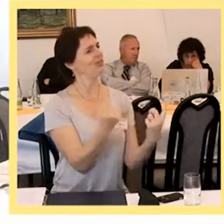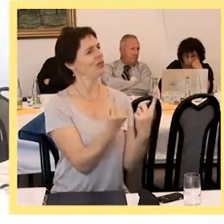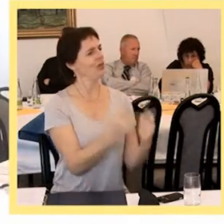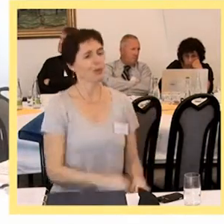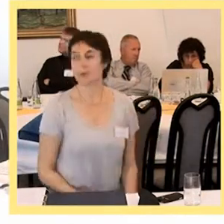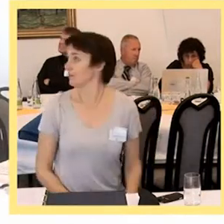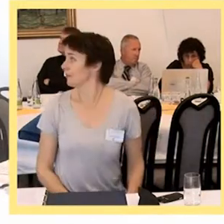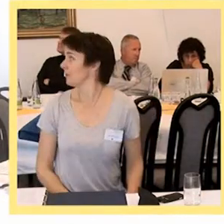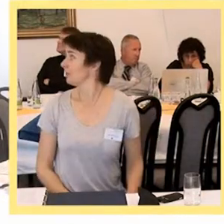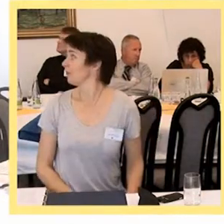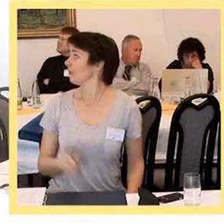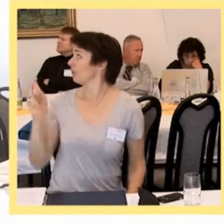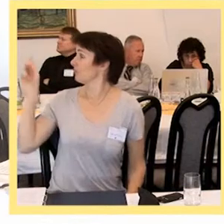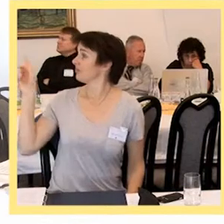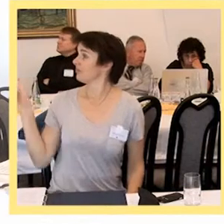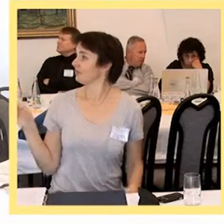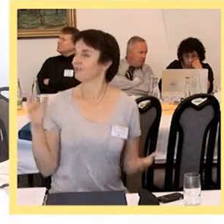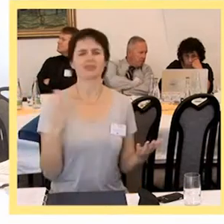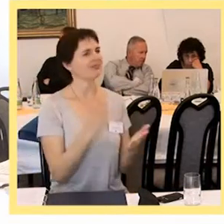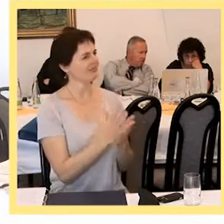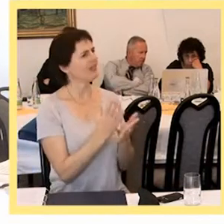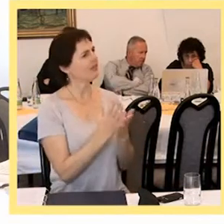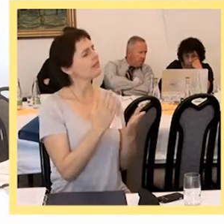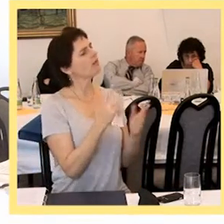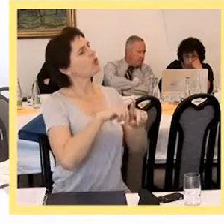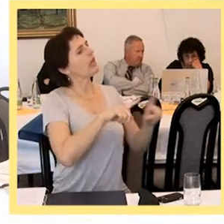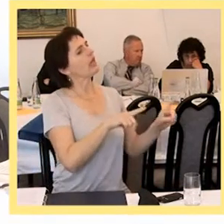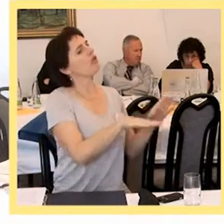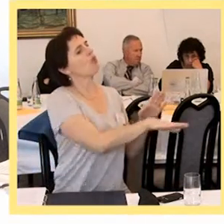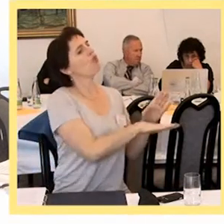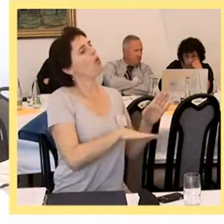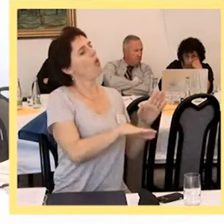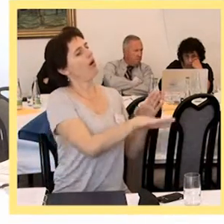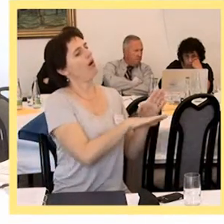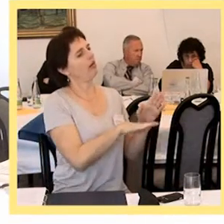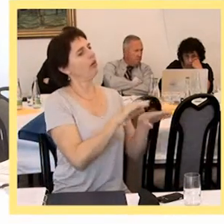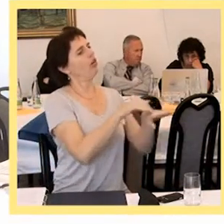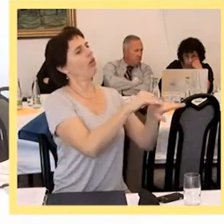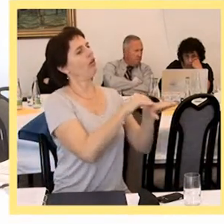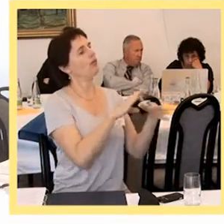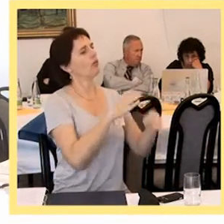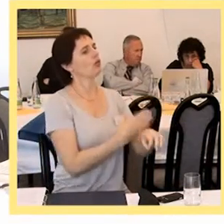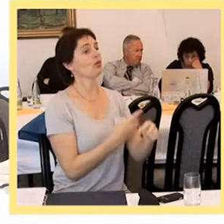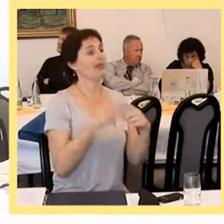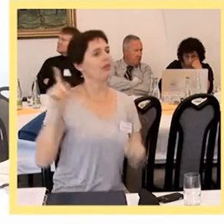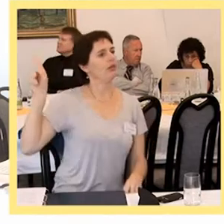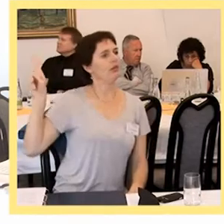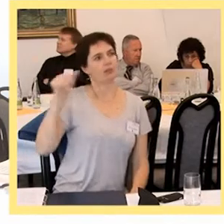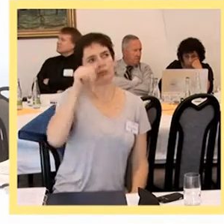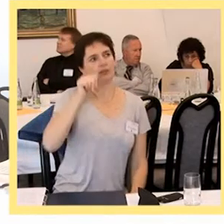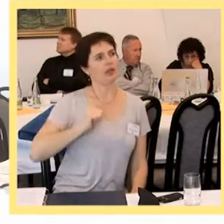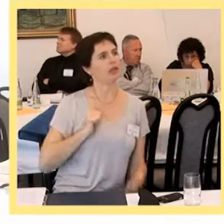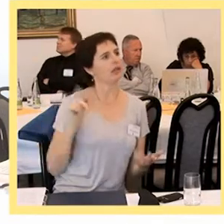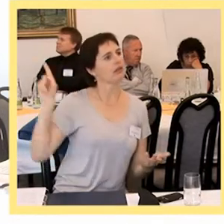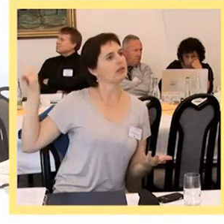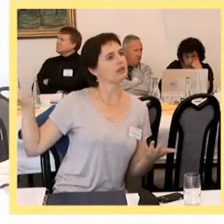These were some of the objectives. There were a significant number of objectives for the exercise, but these ones here I think are most important and relevant to us at this